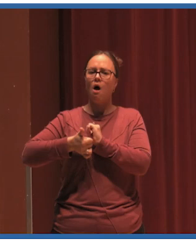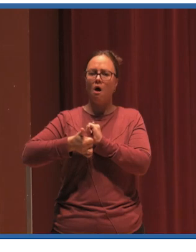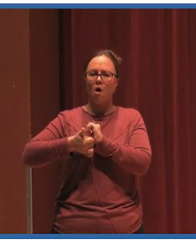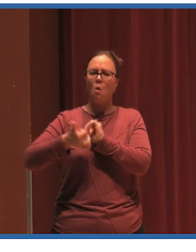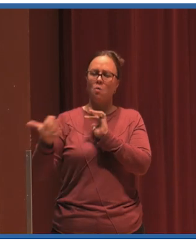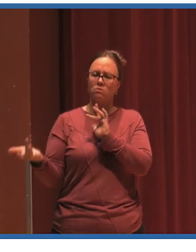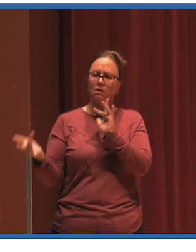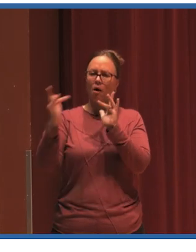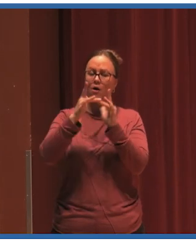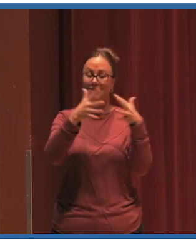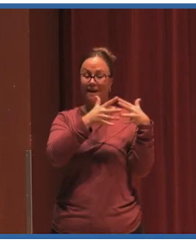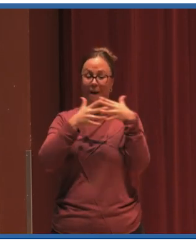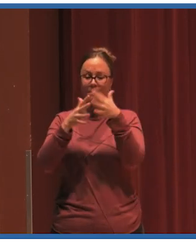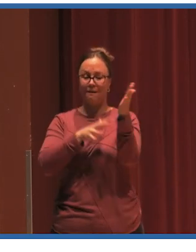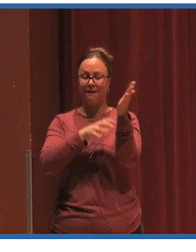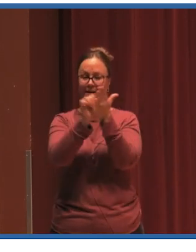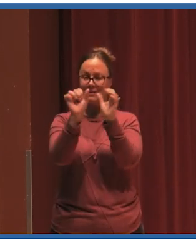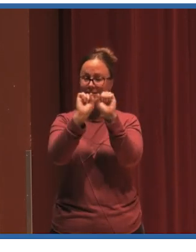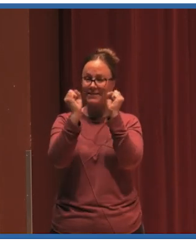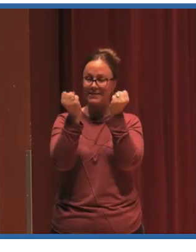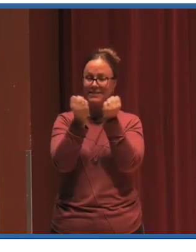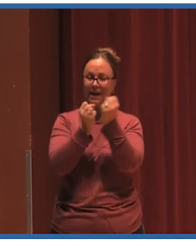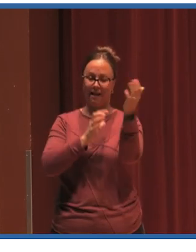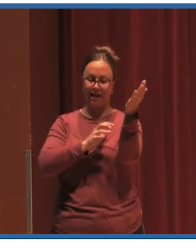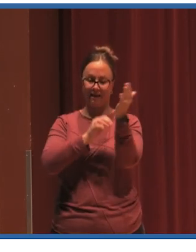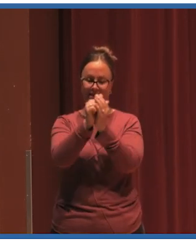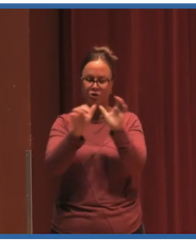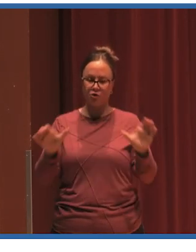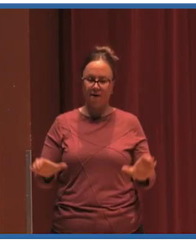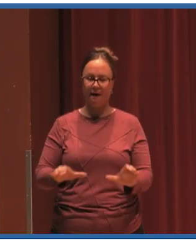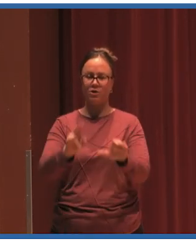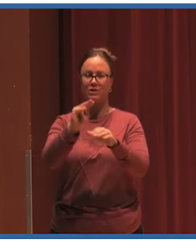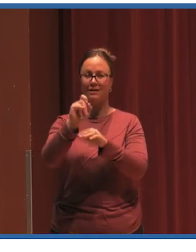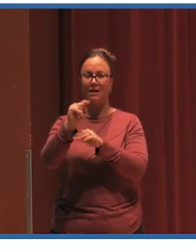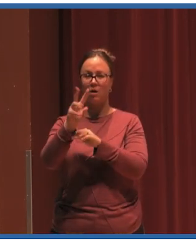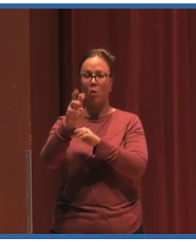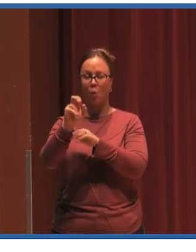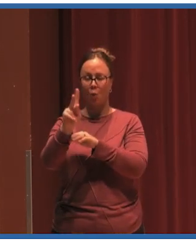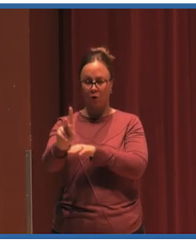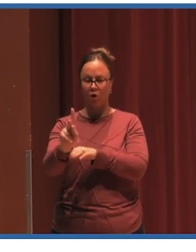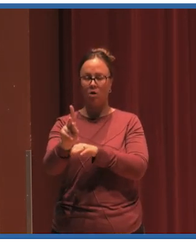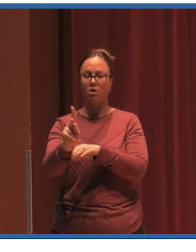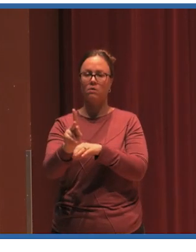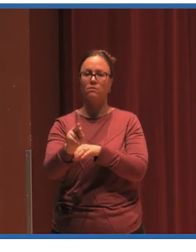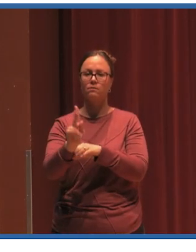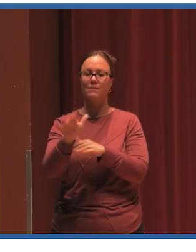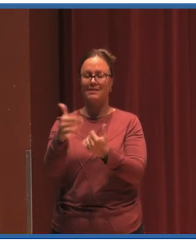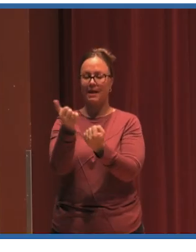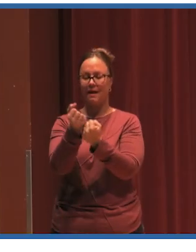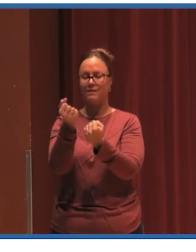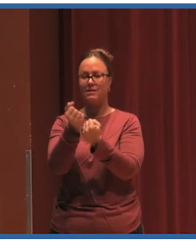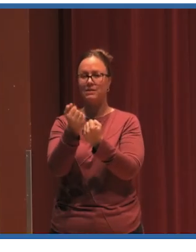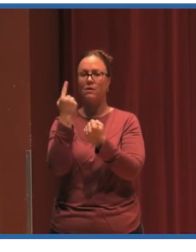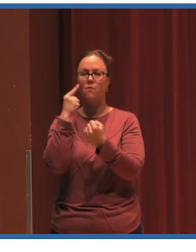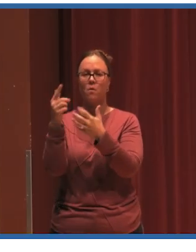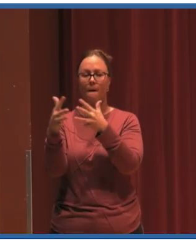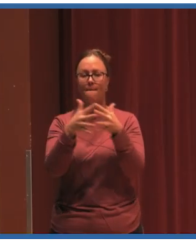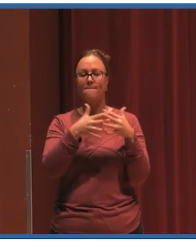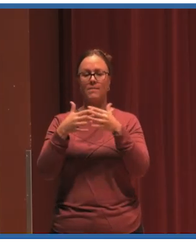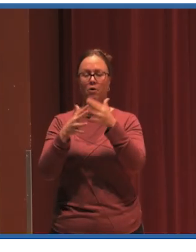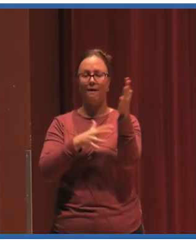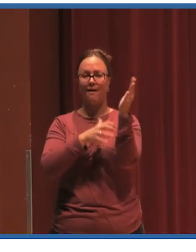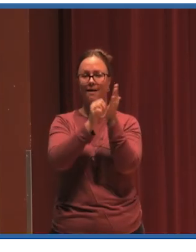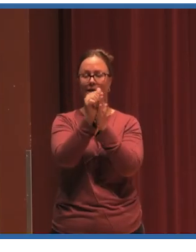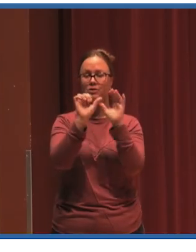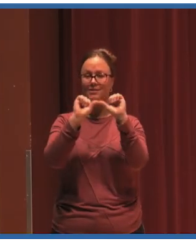to the American Cancer Society Cancer Action Network. That's the advocacy arm of the American Cancer Society. We take